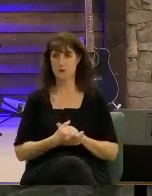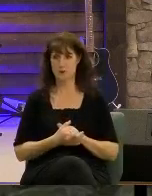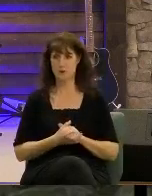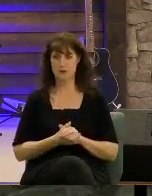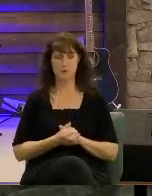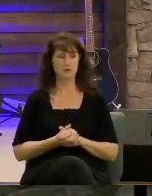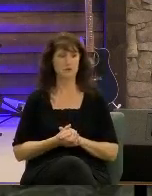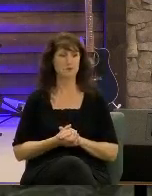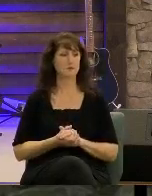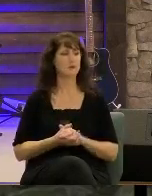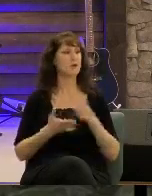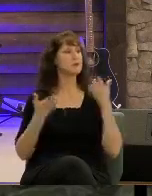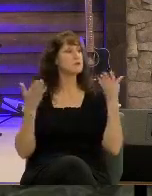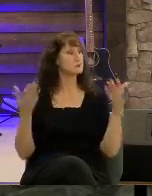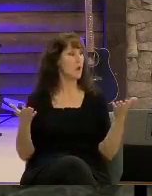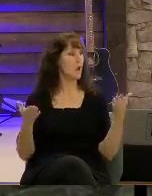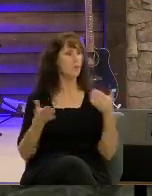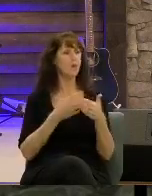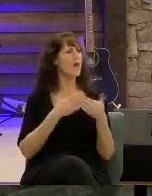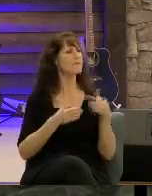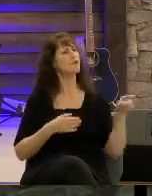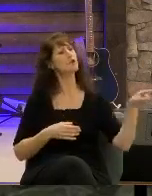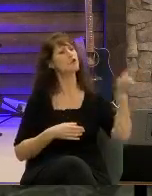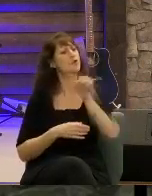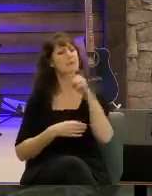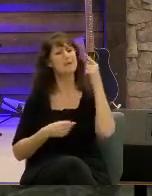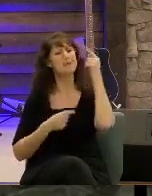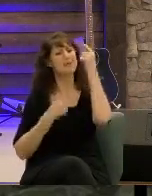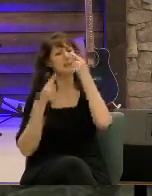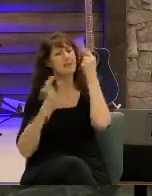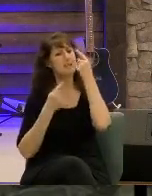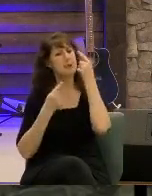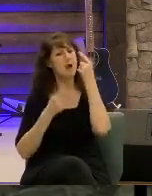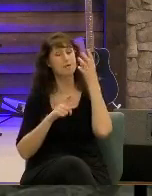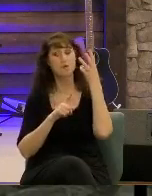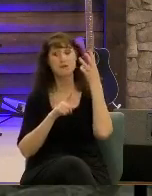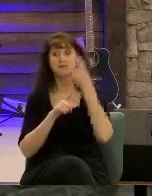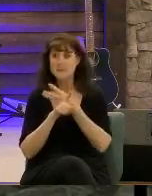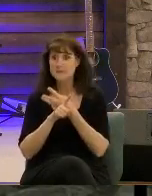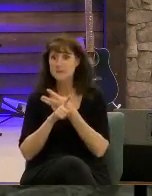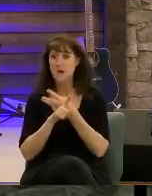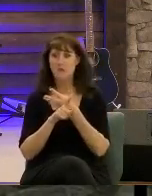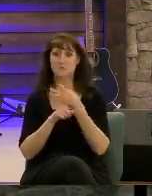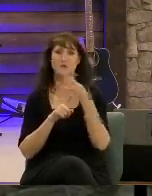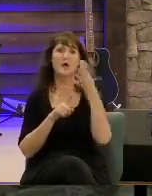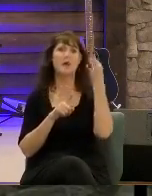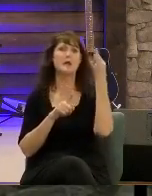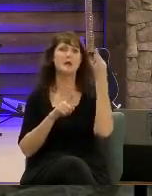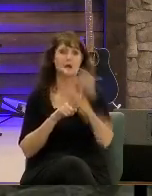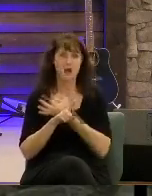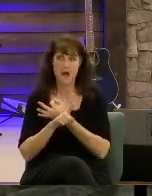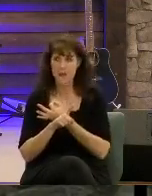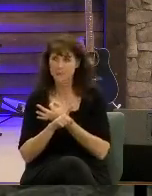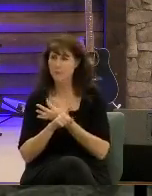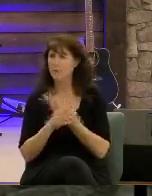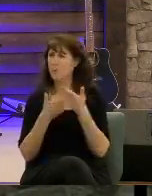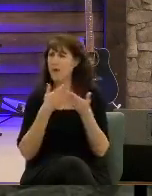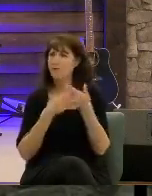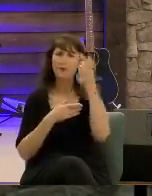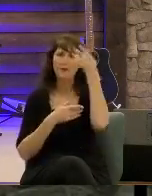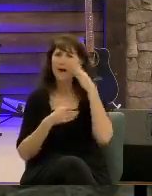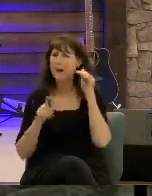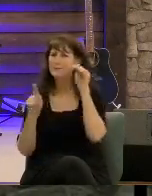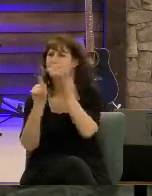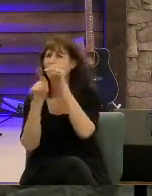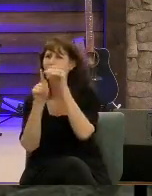Okay. So whatever you've been thinking about for 6 months, okay, 9 months, whatever the Lord has been prompting you